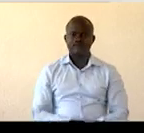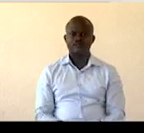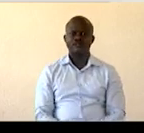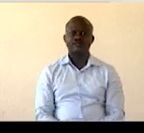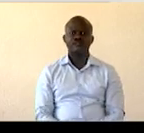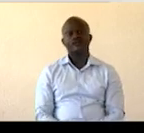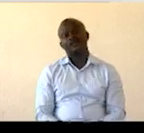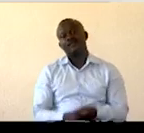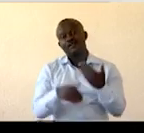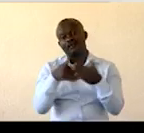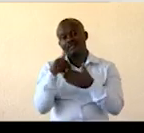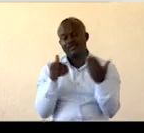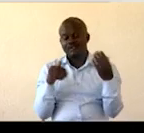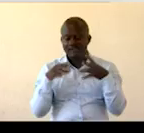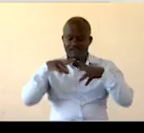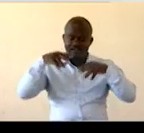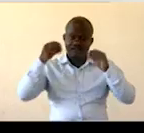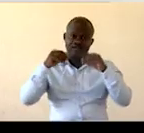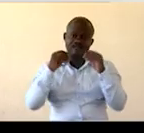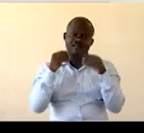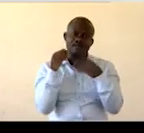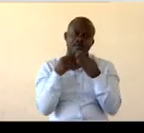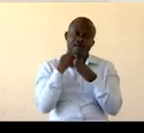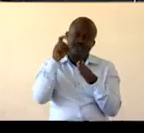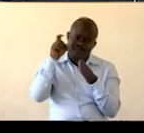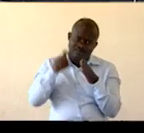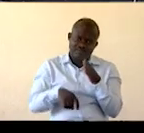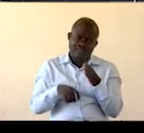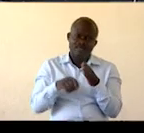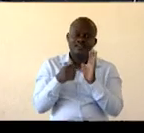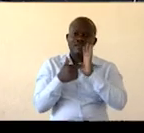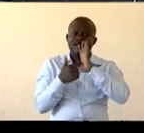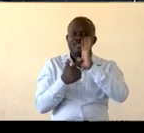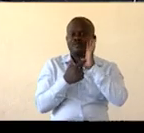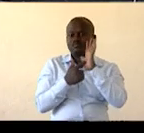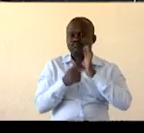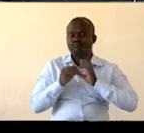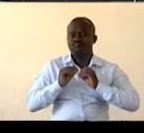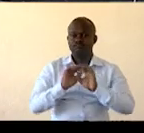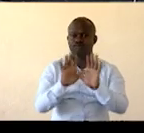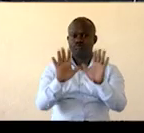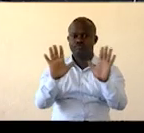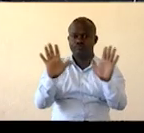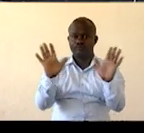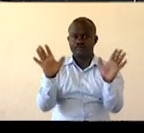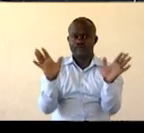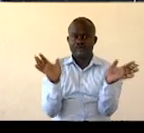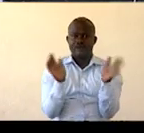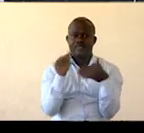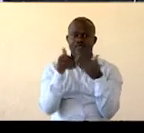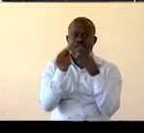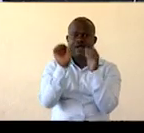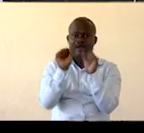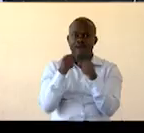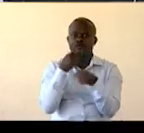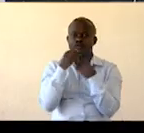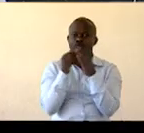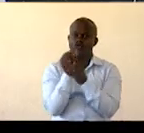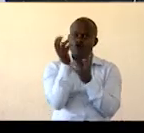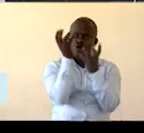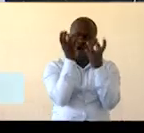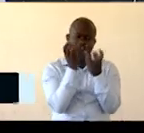So these leaves must be exposed so that they are able to